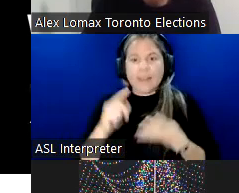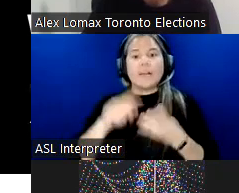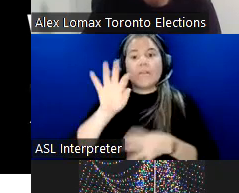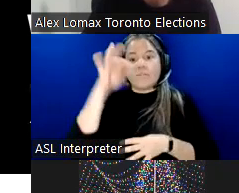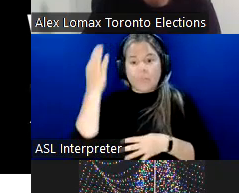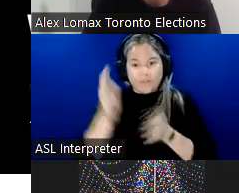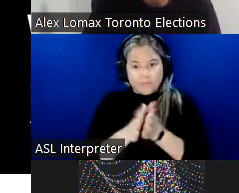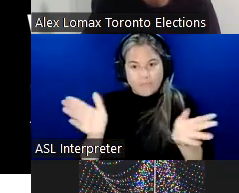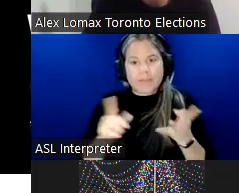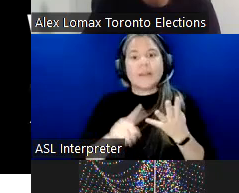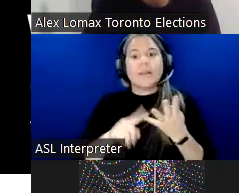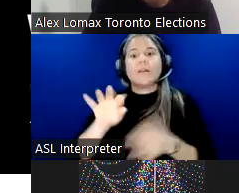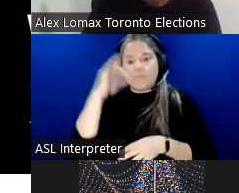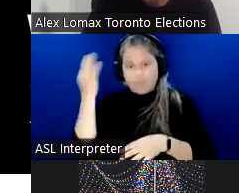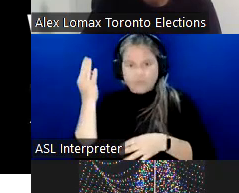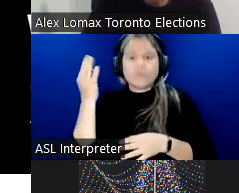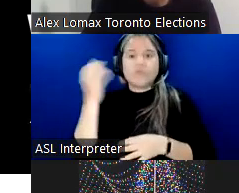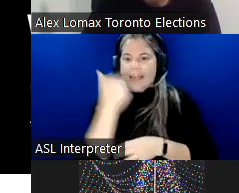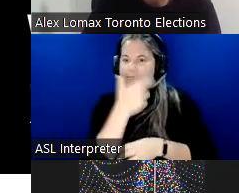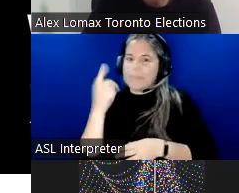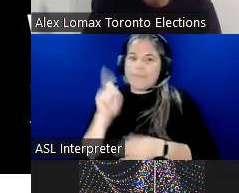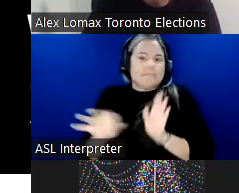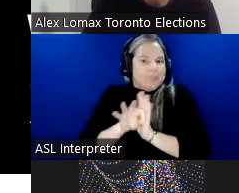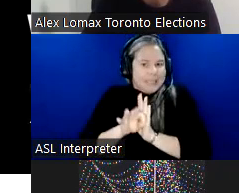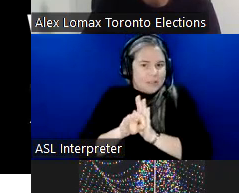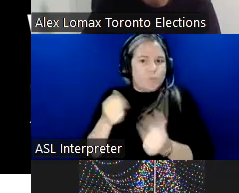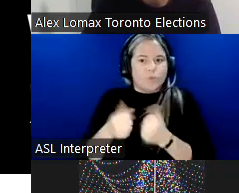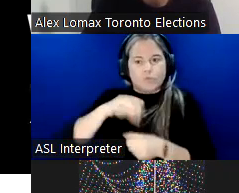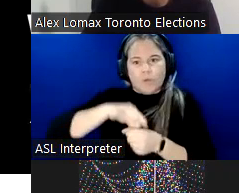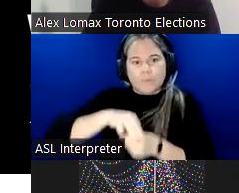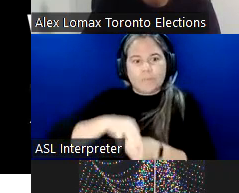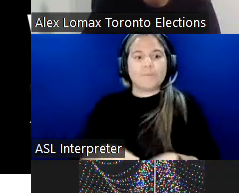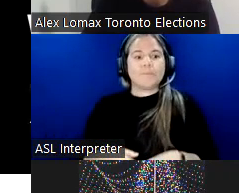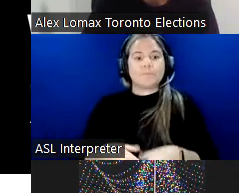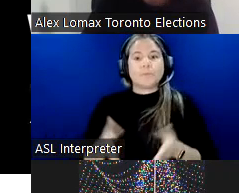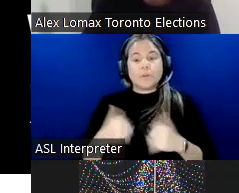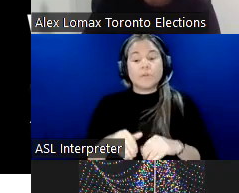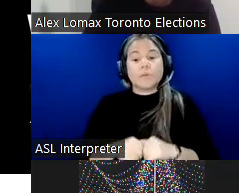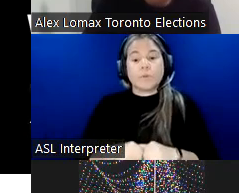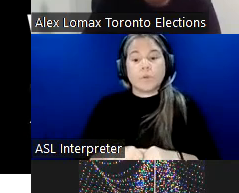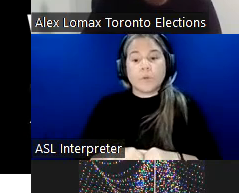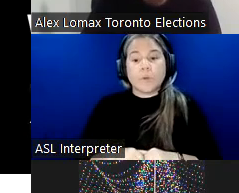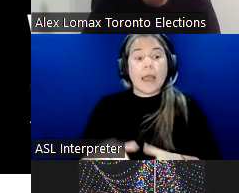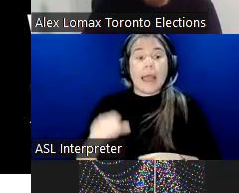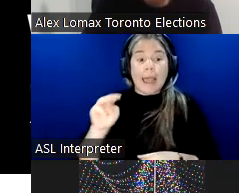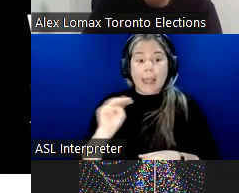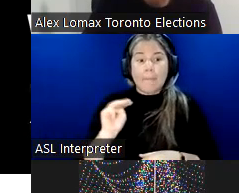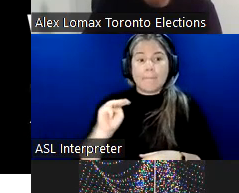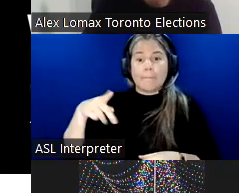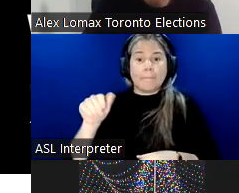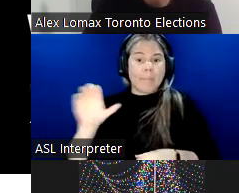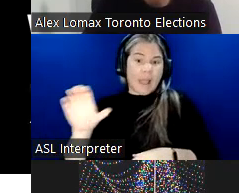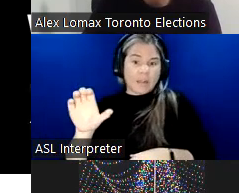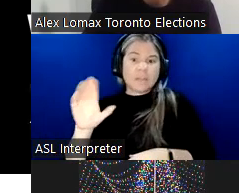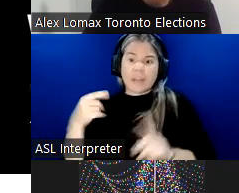may only vote for one kind of school board. The Municipal Property Assessment Corporation, or as we call it, MPAC, keeps a